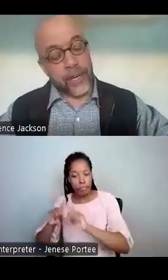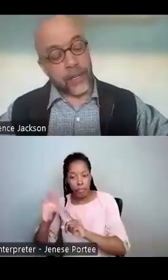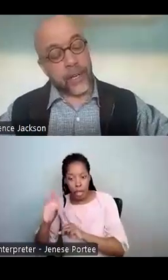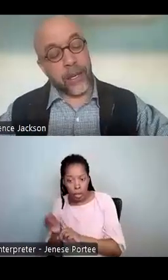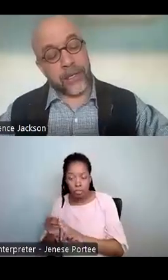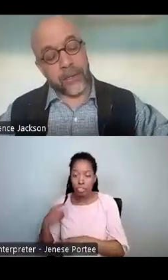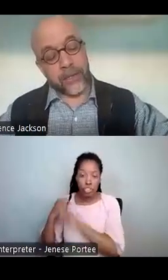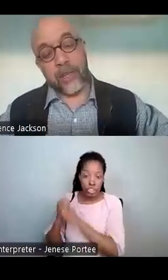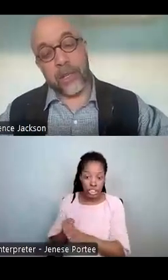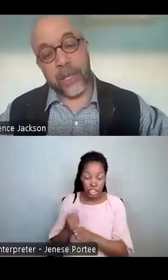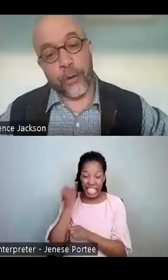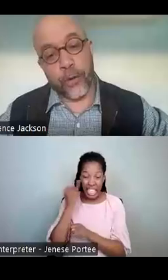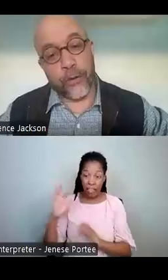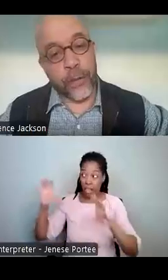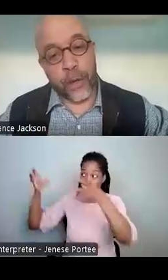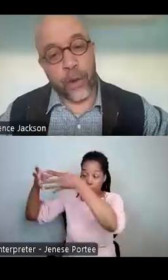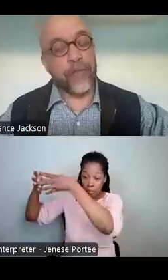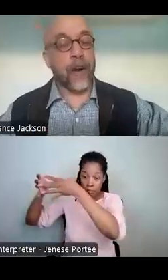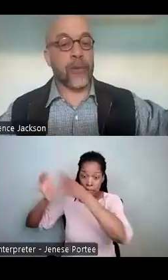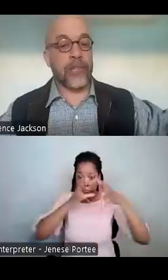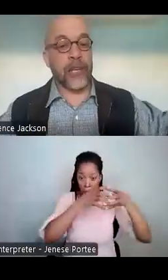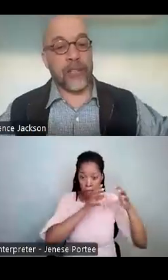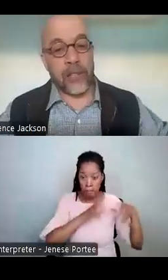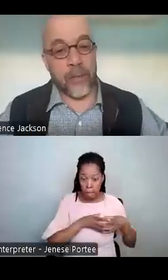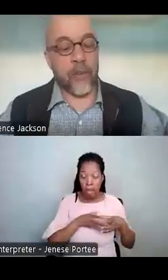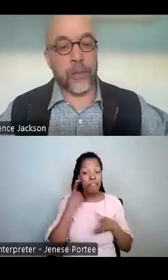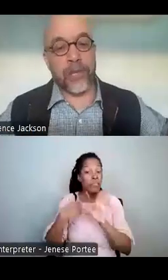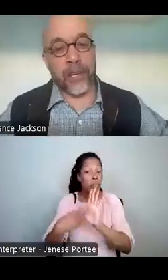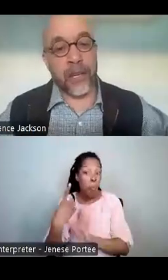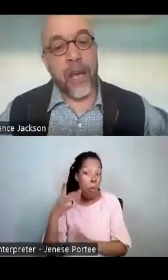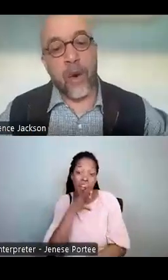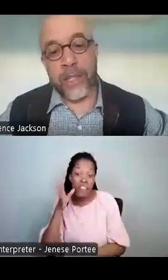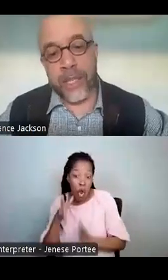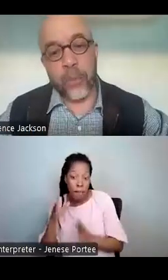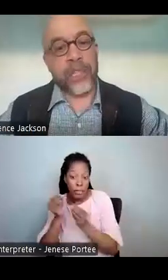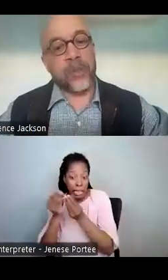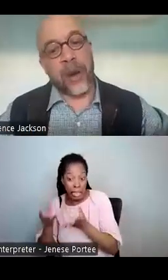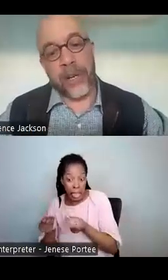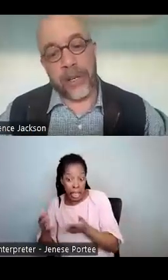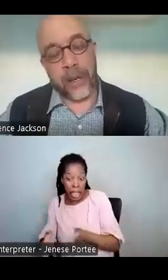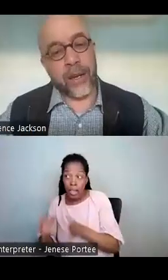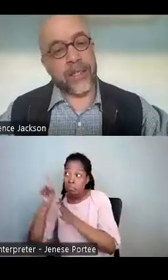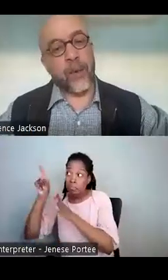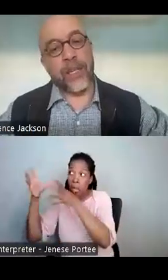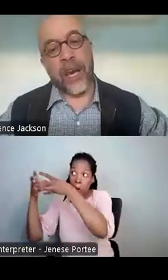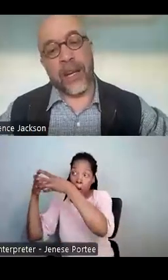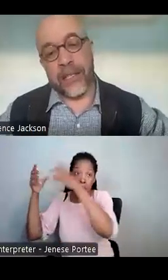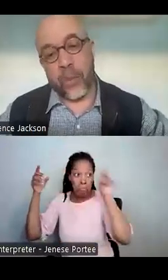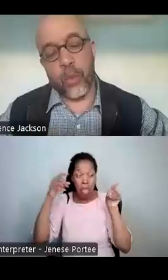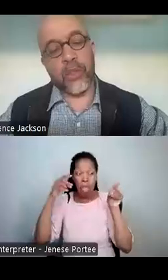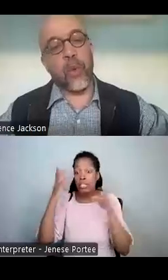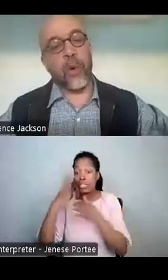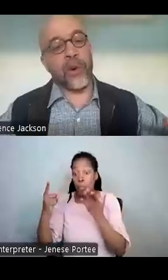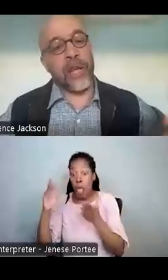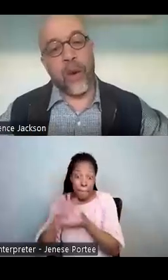you're in clusters and you can go sort of from like one farmer's land to the other farmer's land, when someone gets married, someone dies,